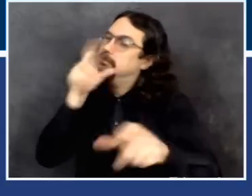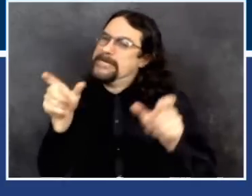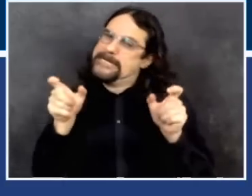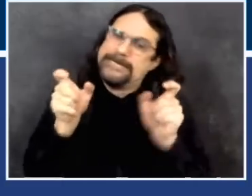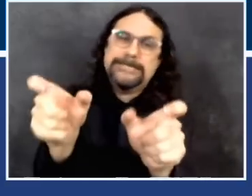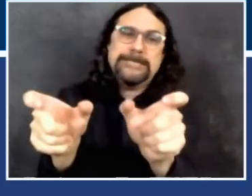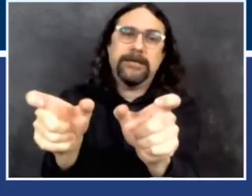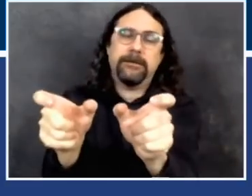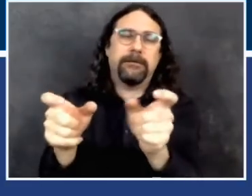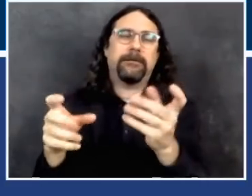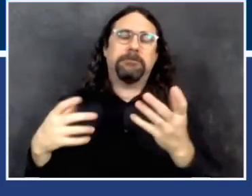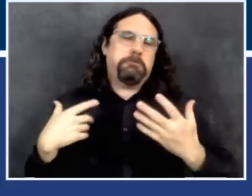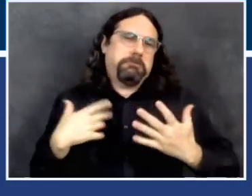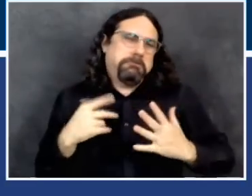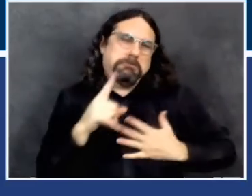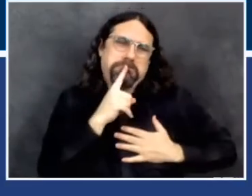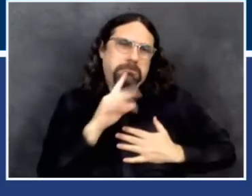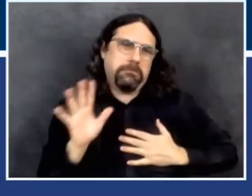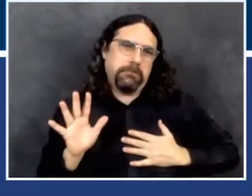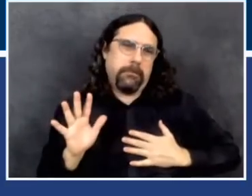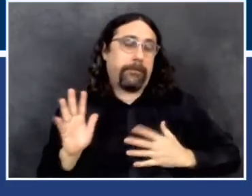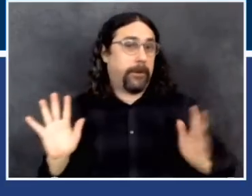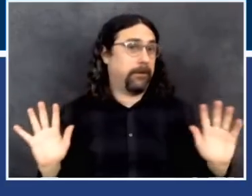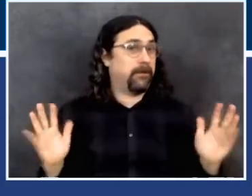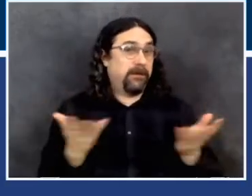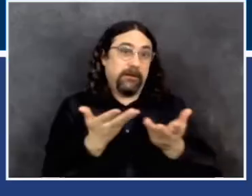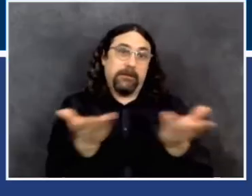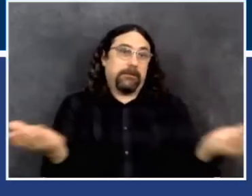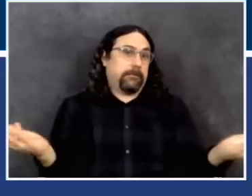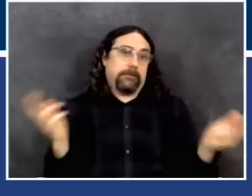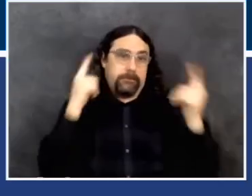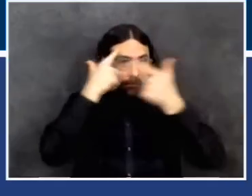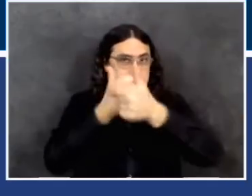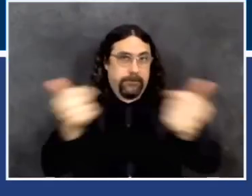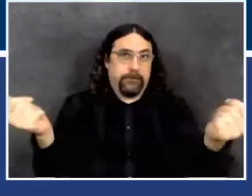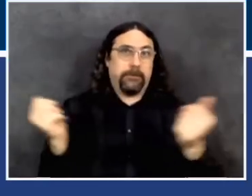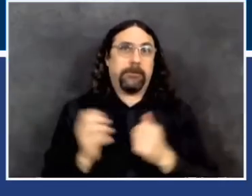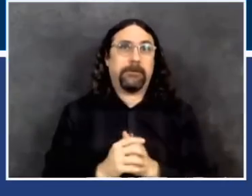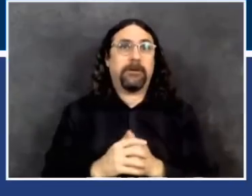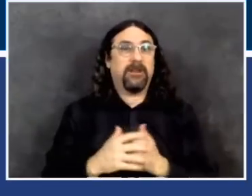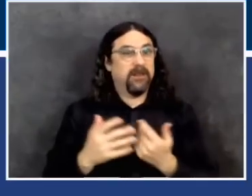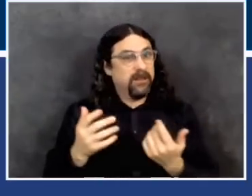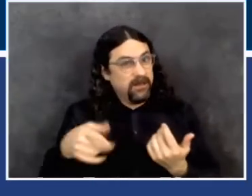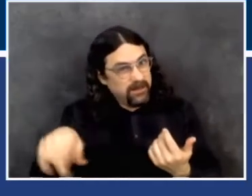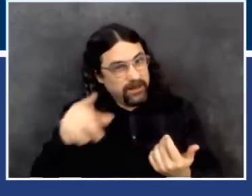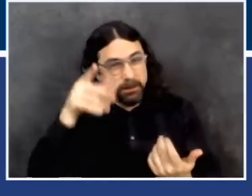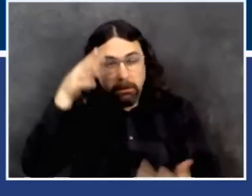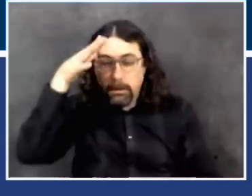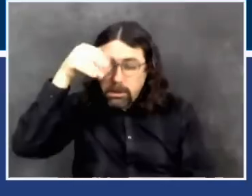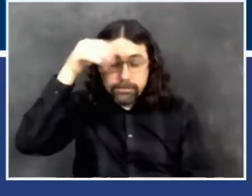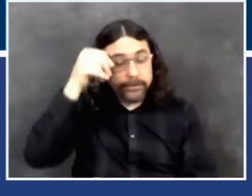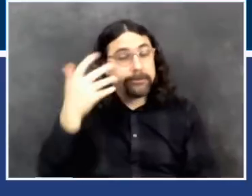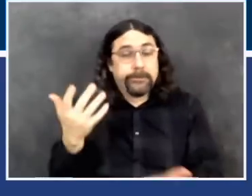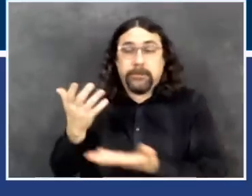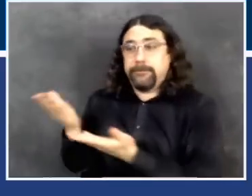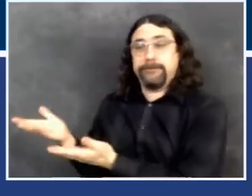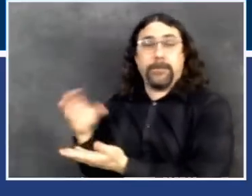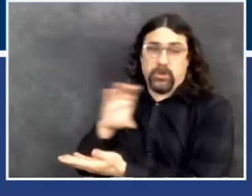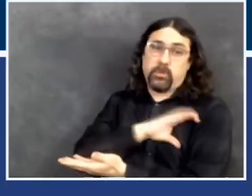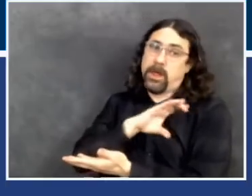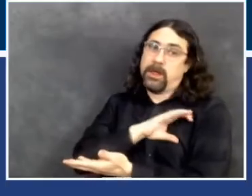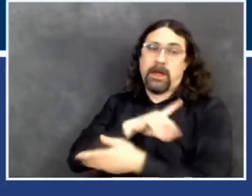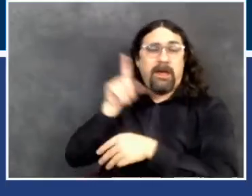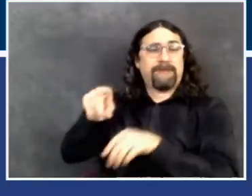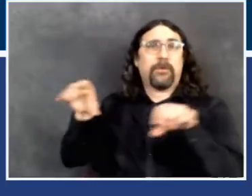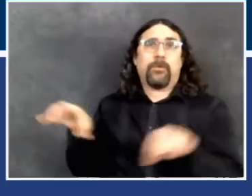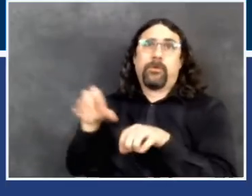in the days ahead. They will be targeting any hotspot, any place that there's been complaints before.